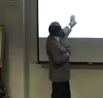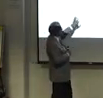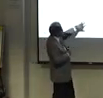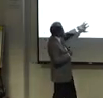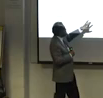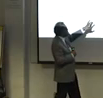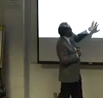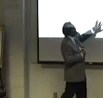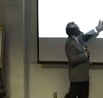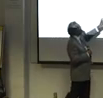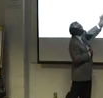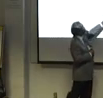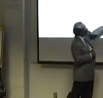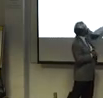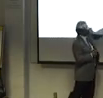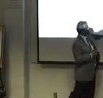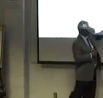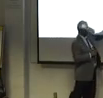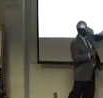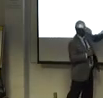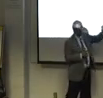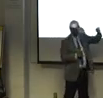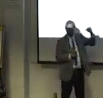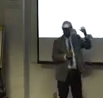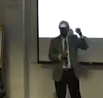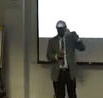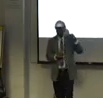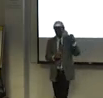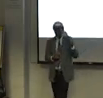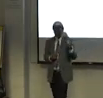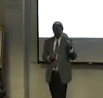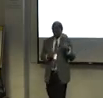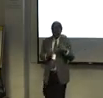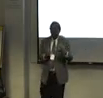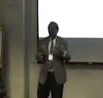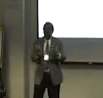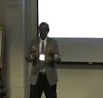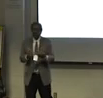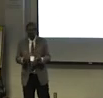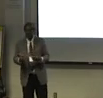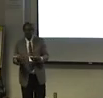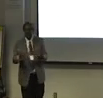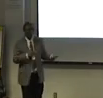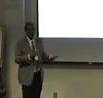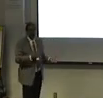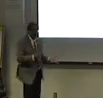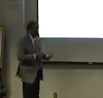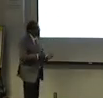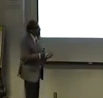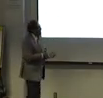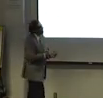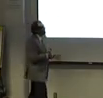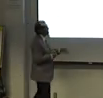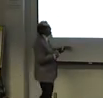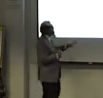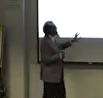like hiking or camping, but also things like toileting. For Lucy's sister, that's one of the biggest barriers for them to be able to go to a